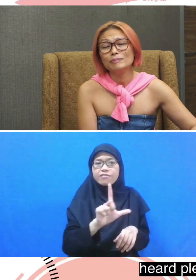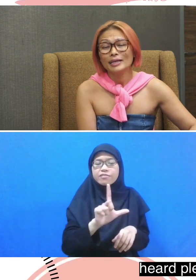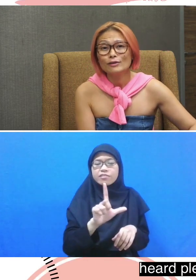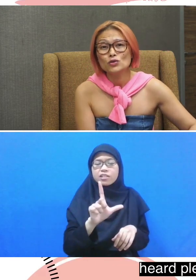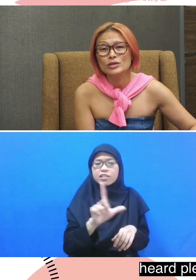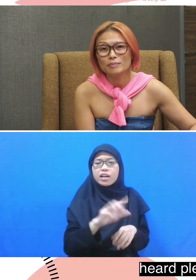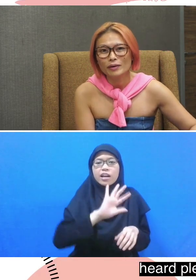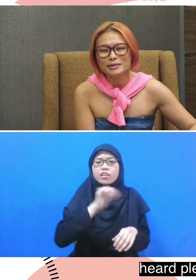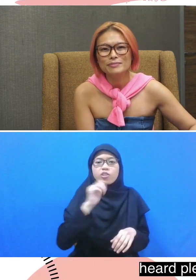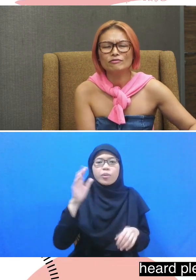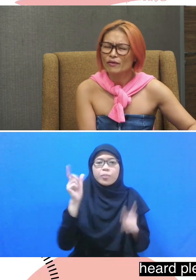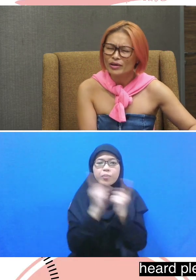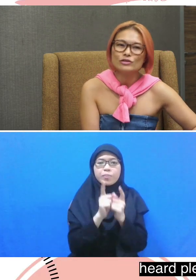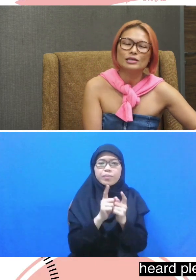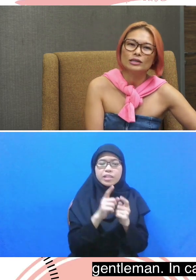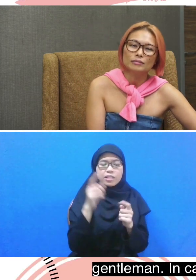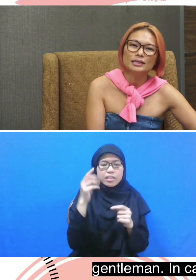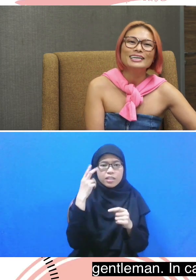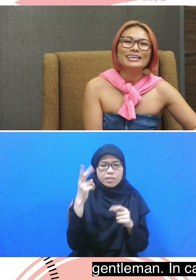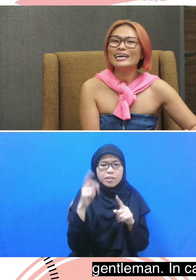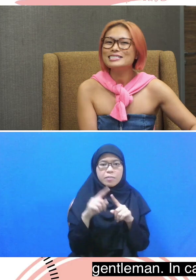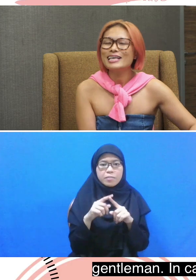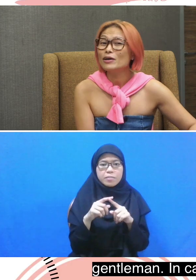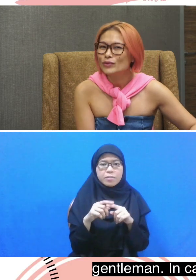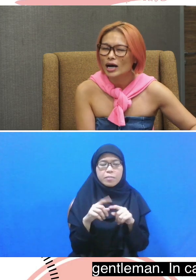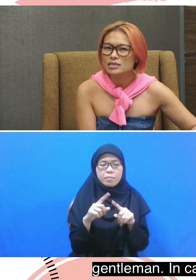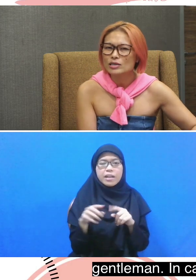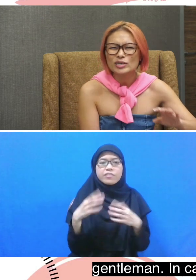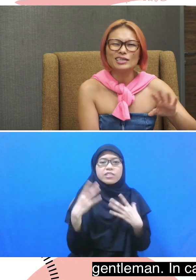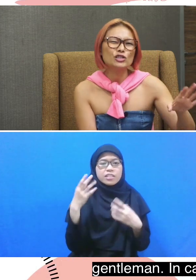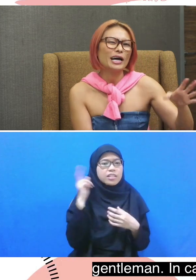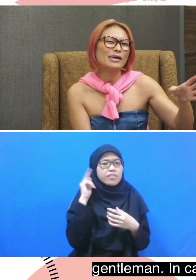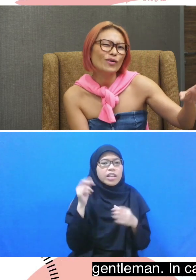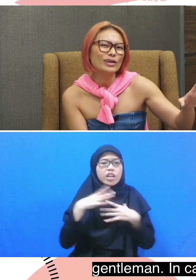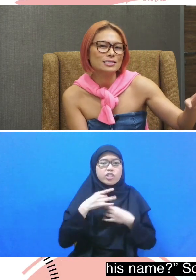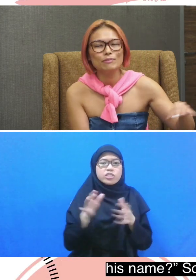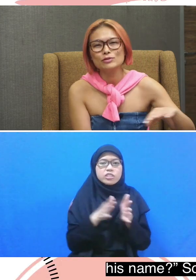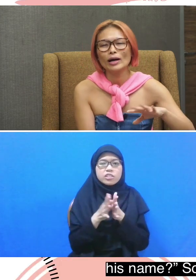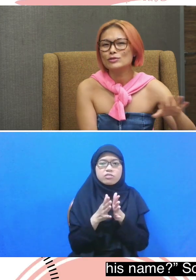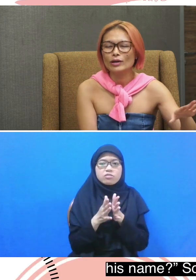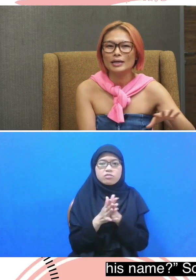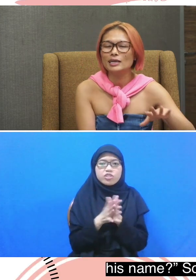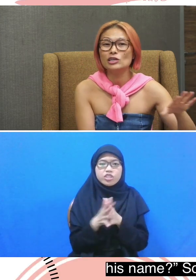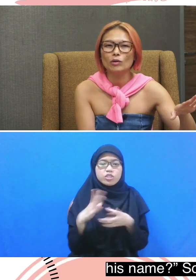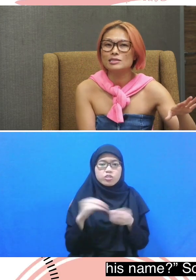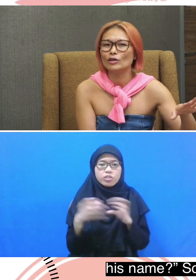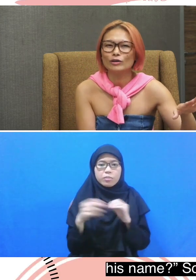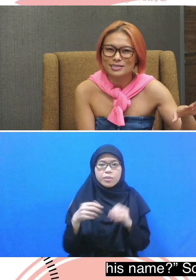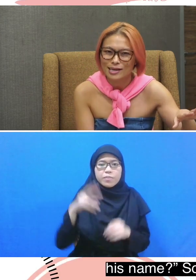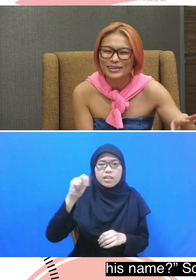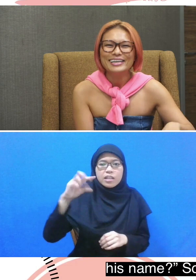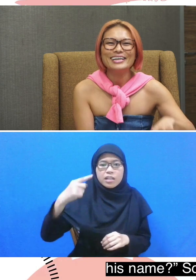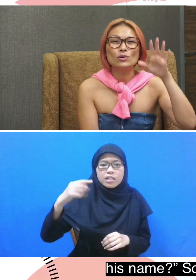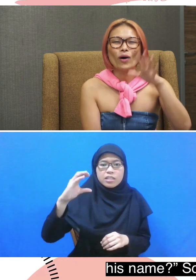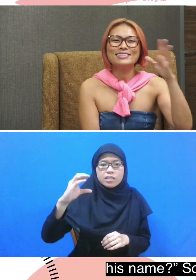I heard plenty of stories about him. Very interesting gentleman. In case any of you are asking, so is Ng Chai Mong his name? So I'm sorry, but Ng Chai Mong is not his